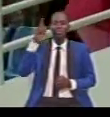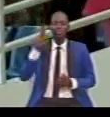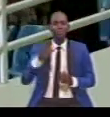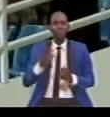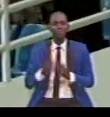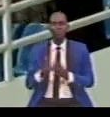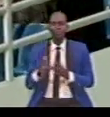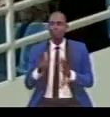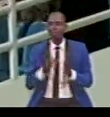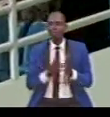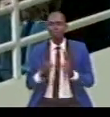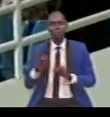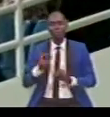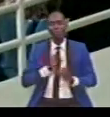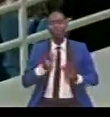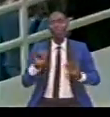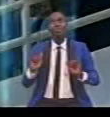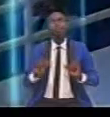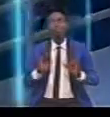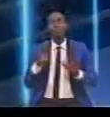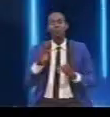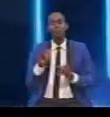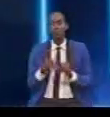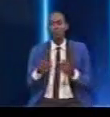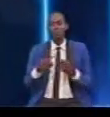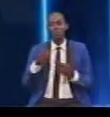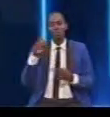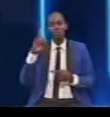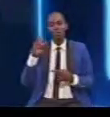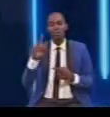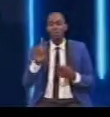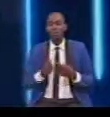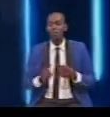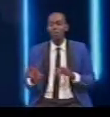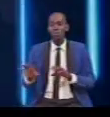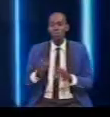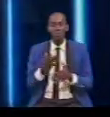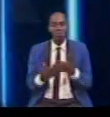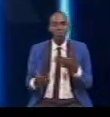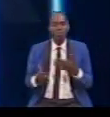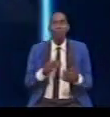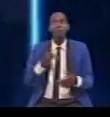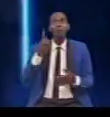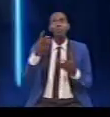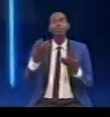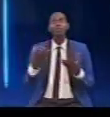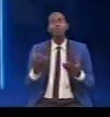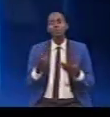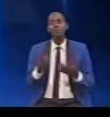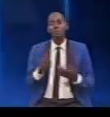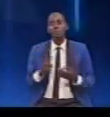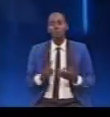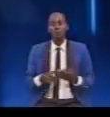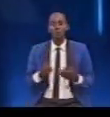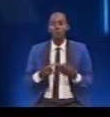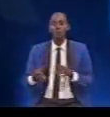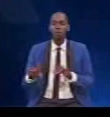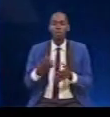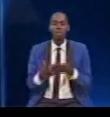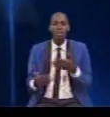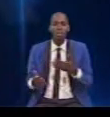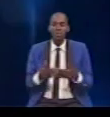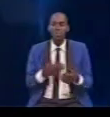Jesus. Oh, I give it all to You. To do whatever You want to. To